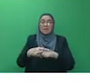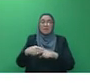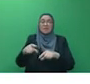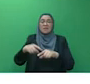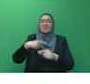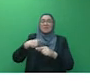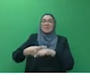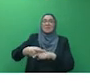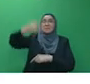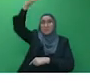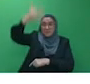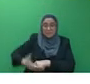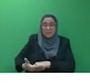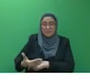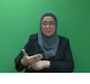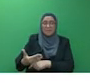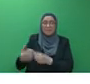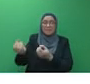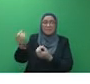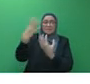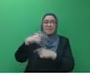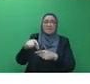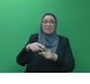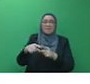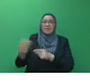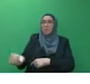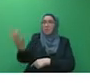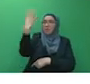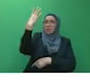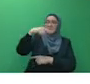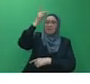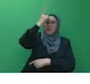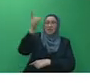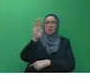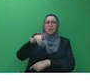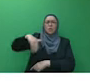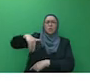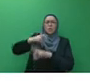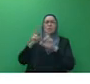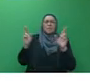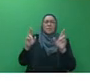awards uh uh ceremony and then the whiteboard comes up and go like like datuk balan not ready